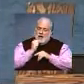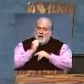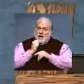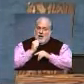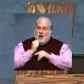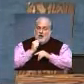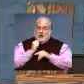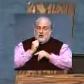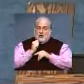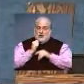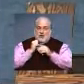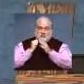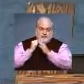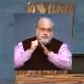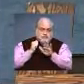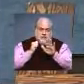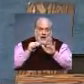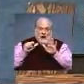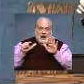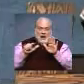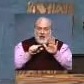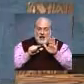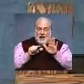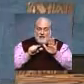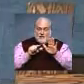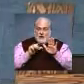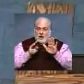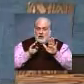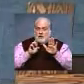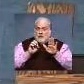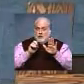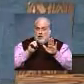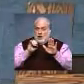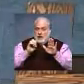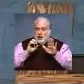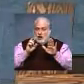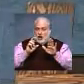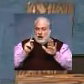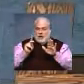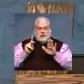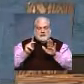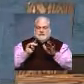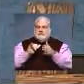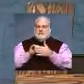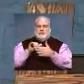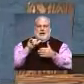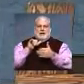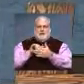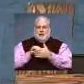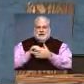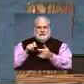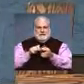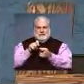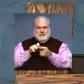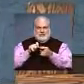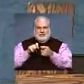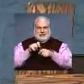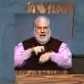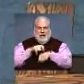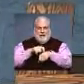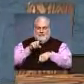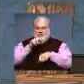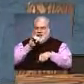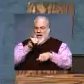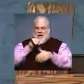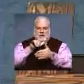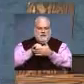out of Brody Creek. The Woodlands Edge people use Brody Creek to exit. You can't make a left-hand turn at certain times of the day.